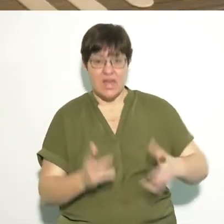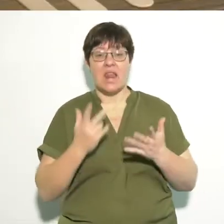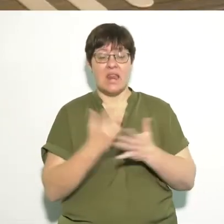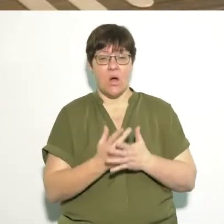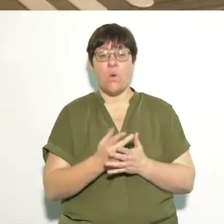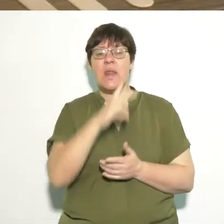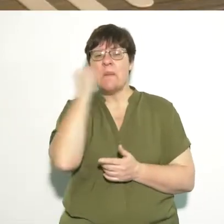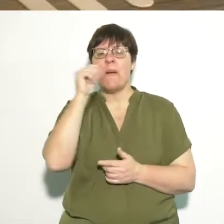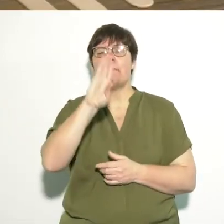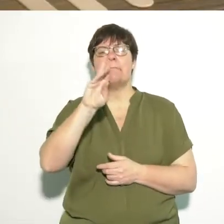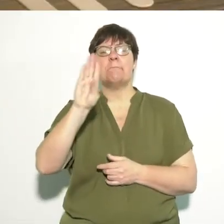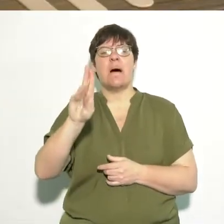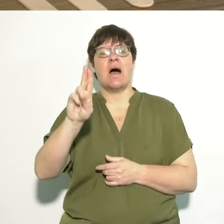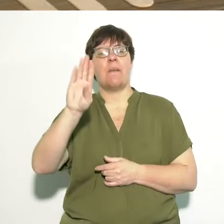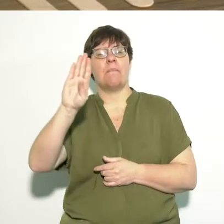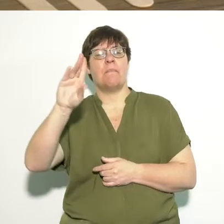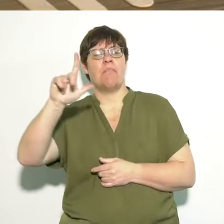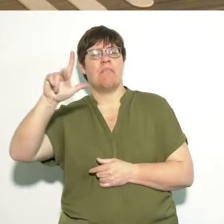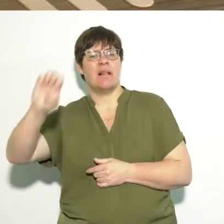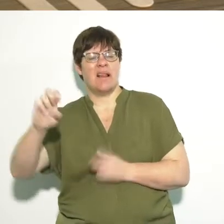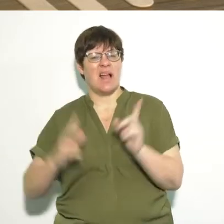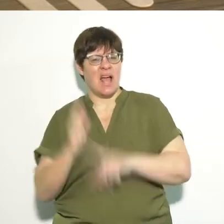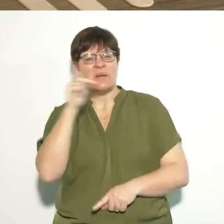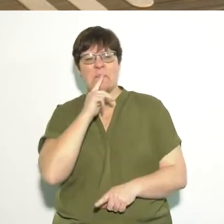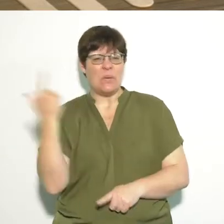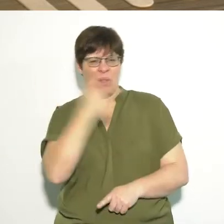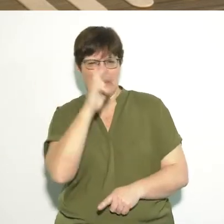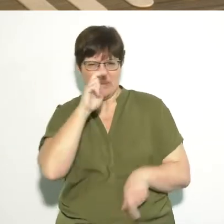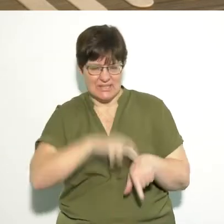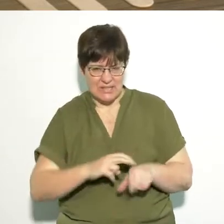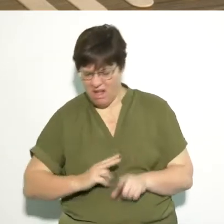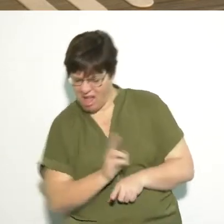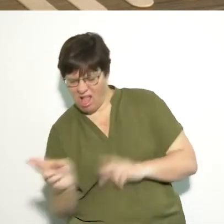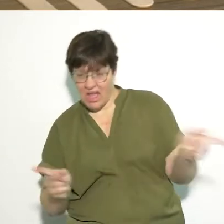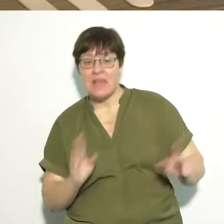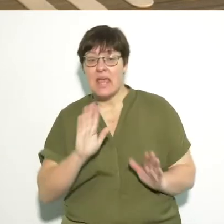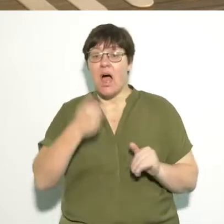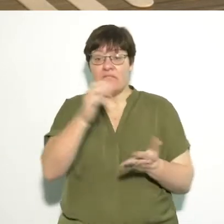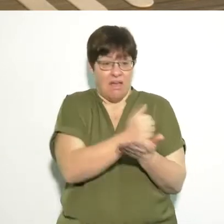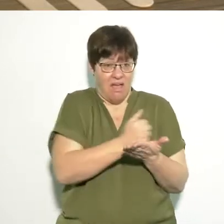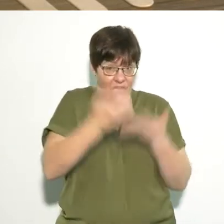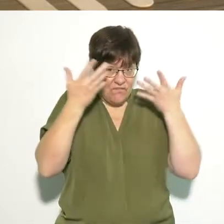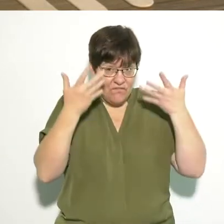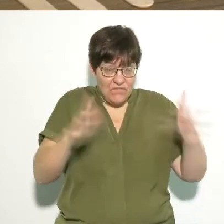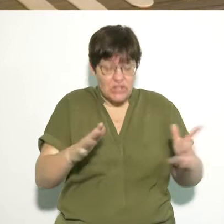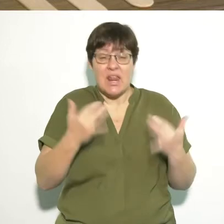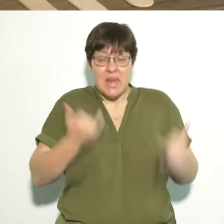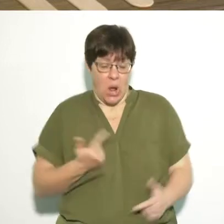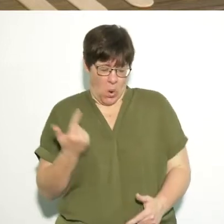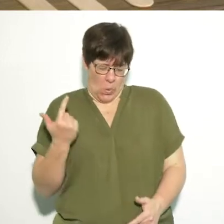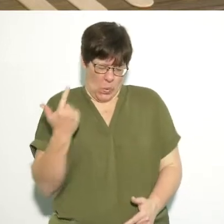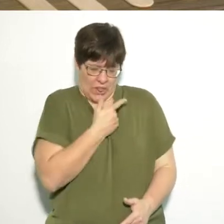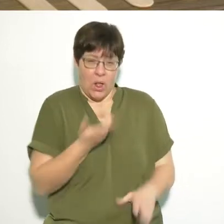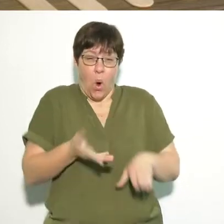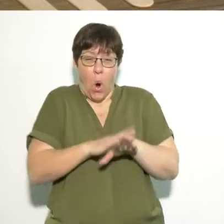just to bubble cut. Now we're going to cut on the black line as best as we can, making sure that it keeps